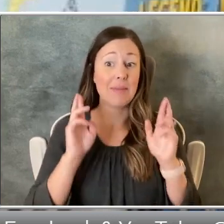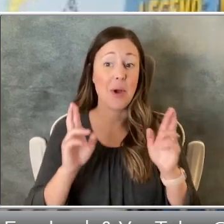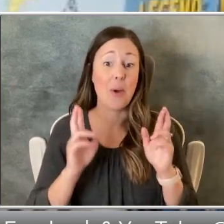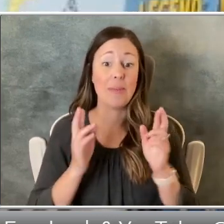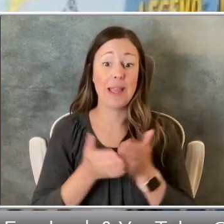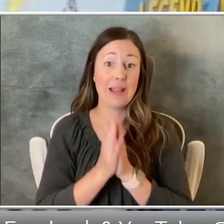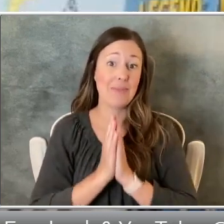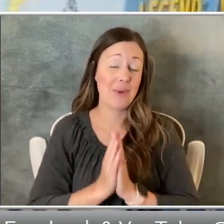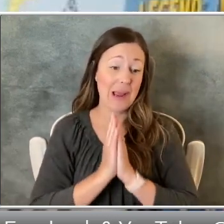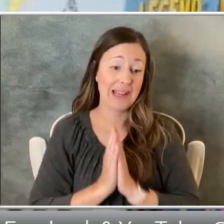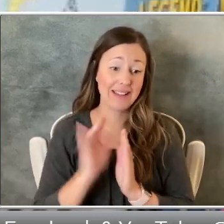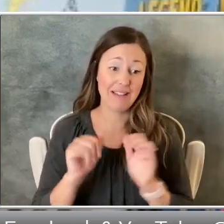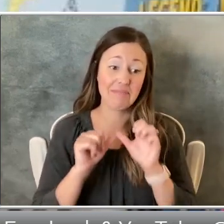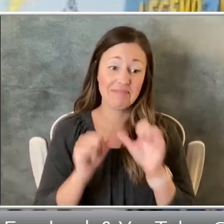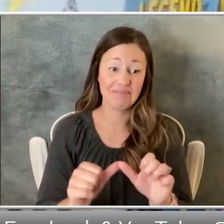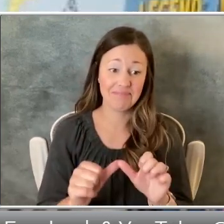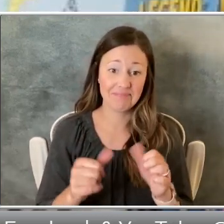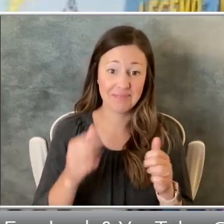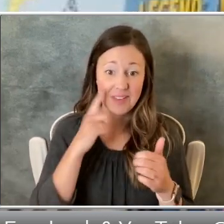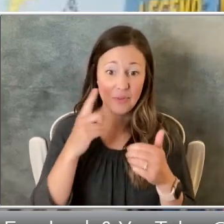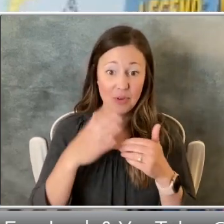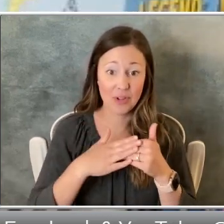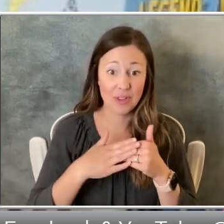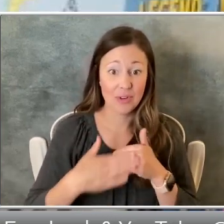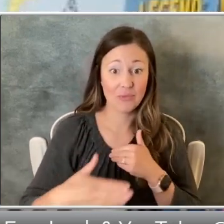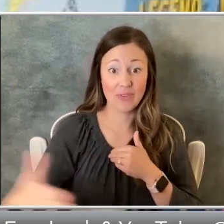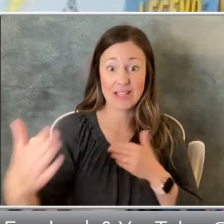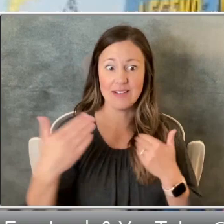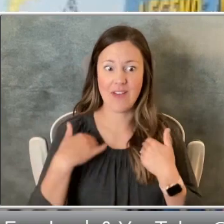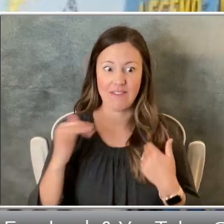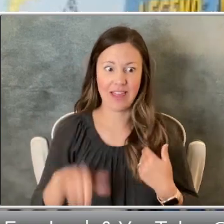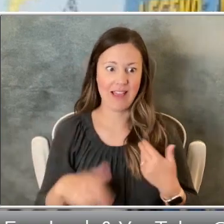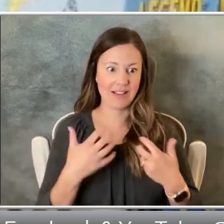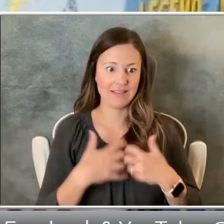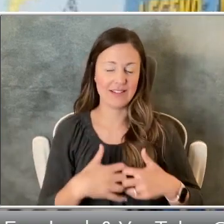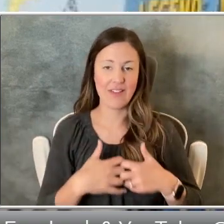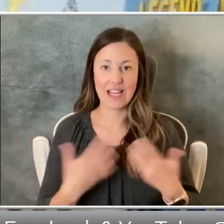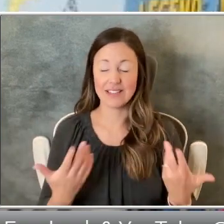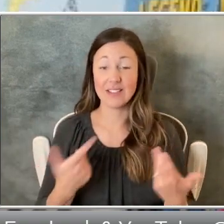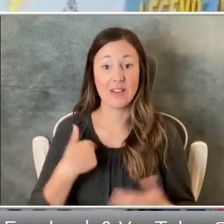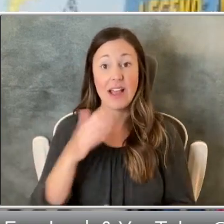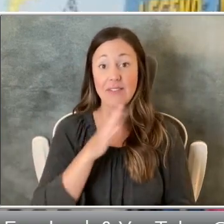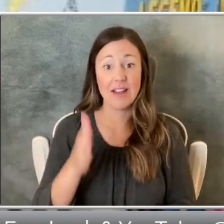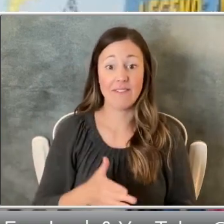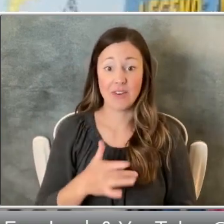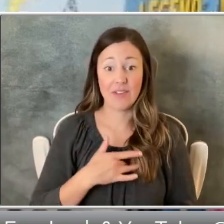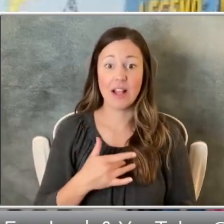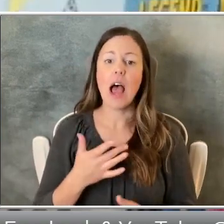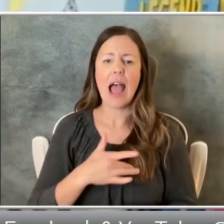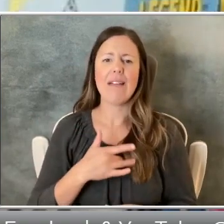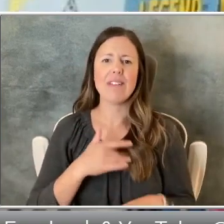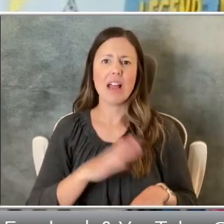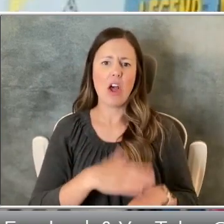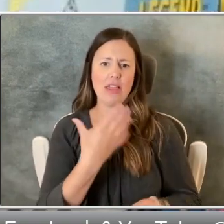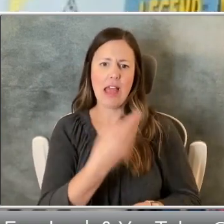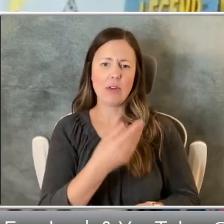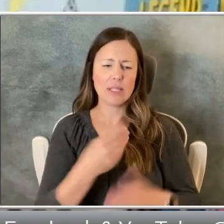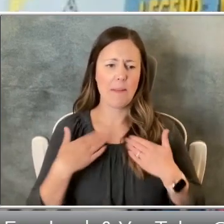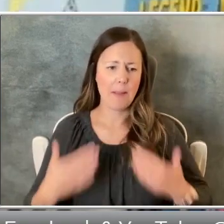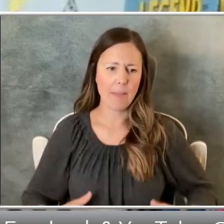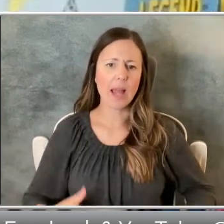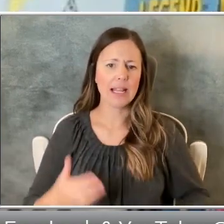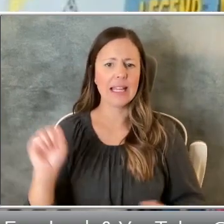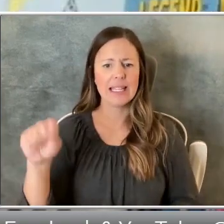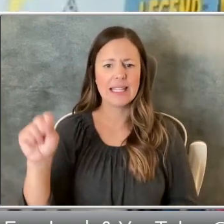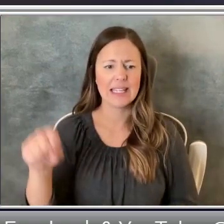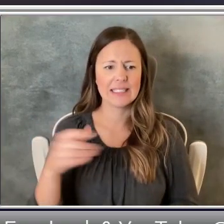that's the case for the rest of the duration of having this device. So I've never felt, I mean, I feel it on the outside of my body.